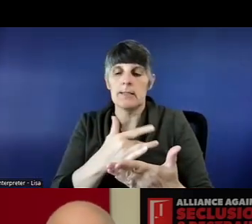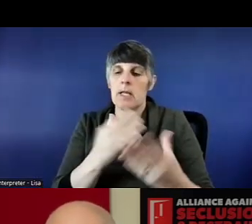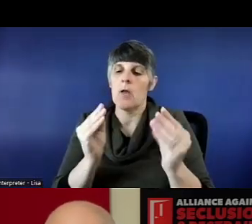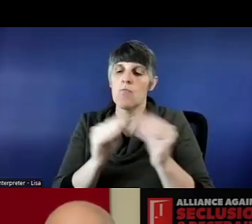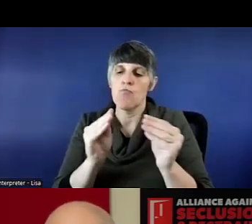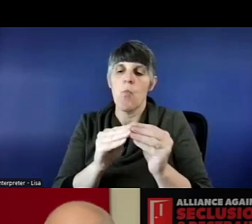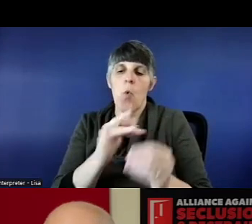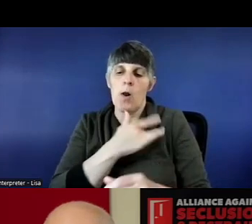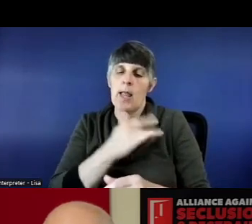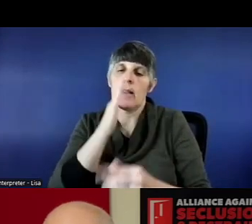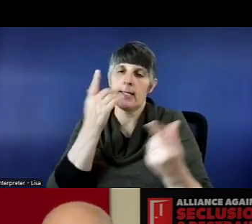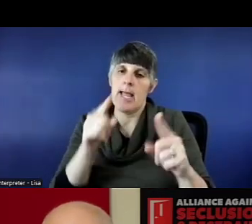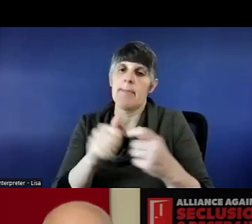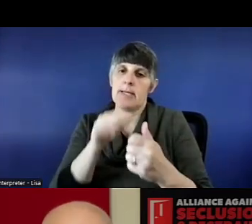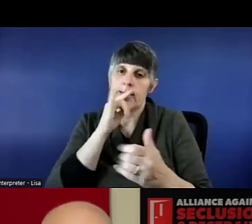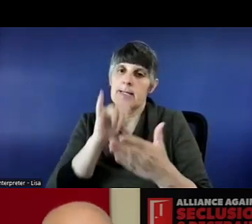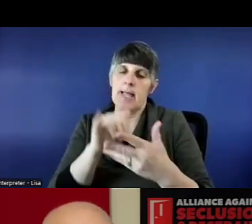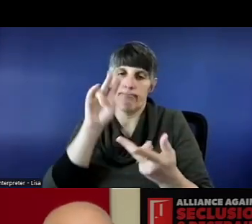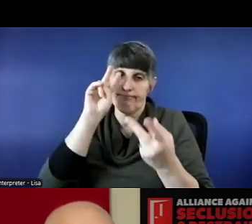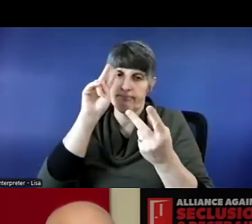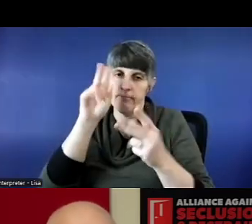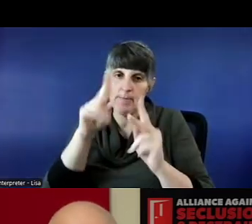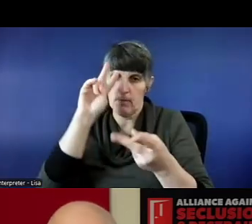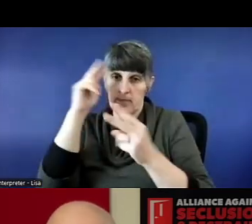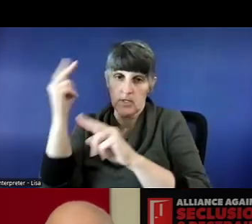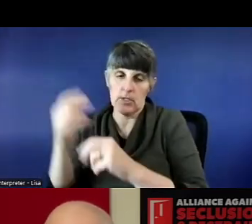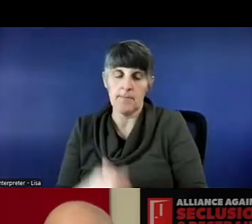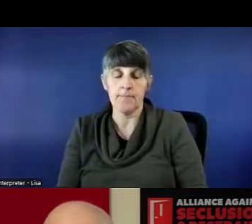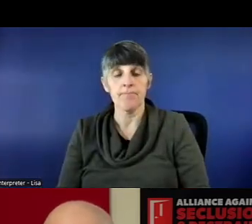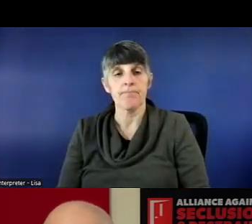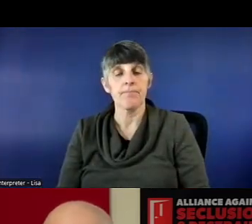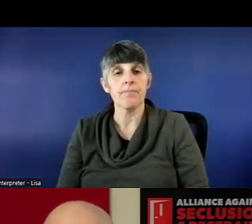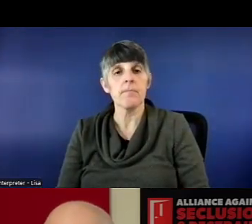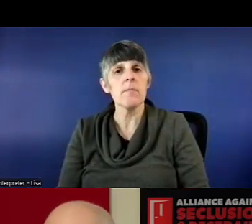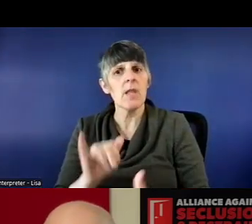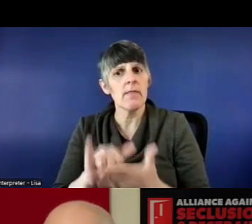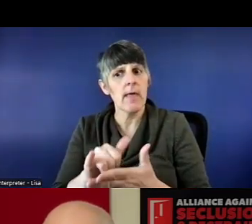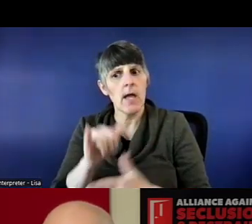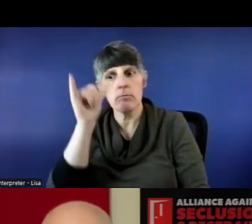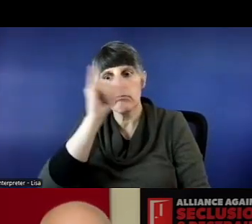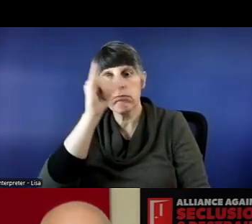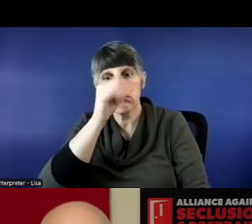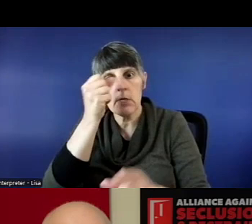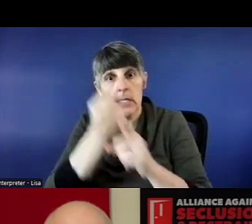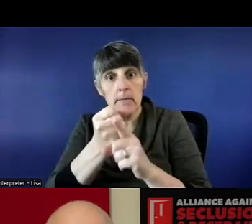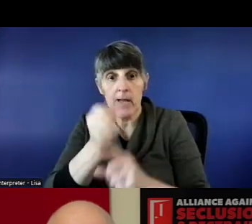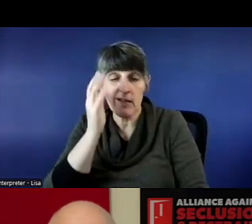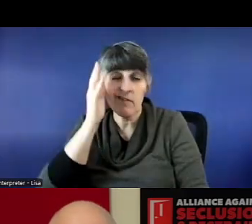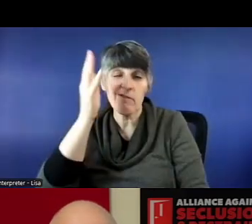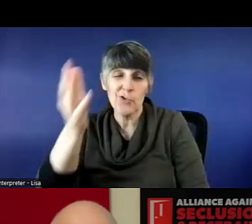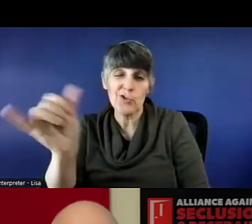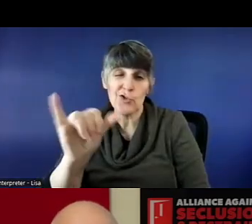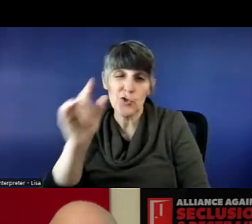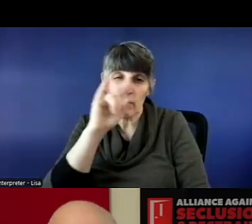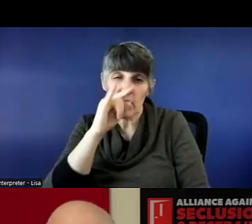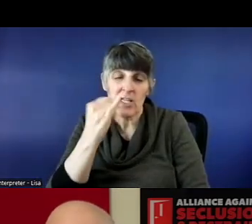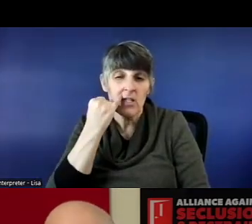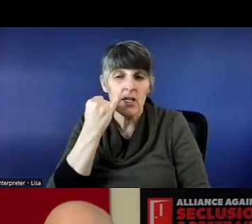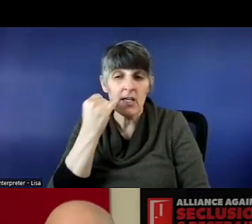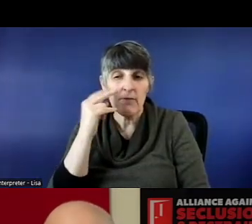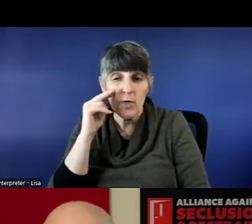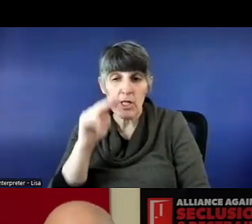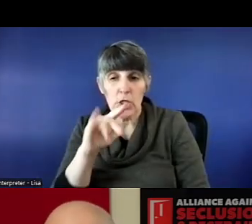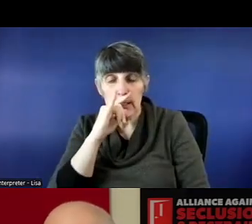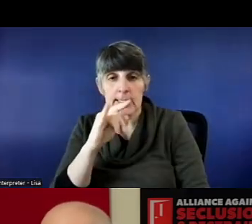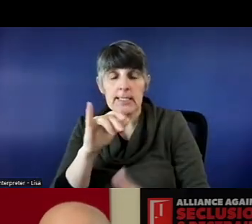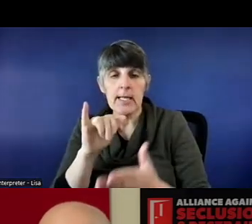more likely to happen to kids that are misunderstood. And this has a tremendous impact down road as well. If we look at kids that are often on